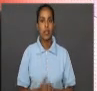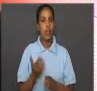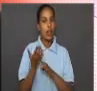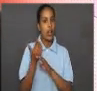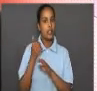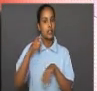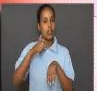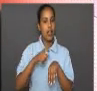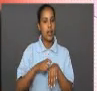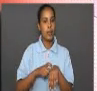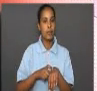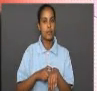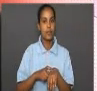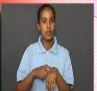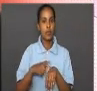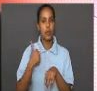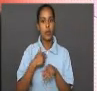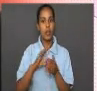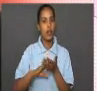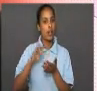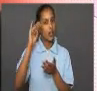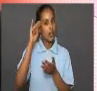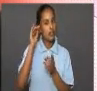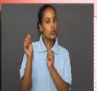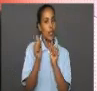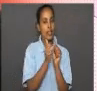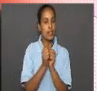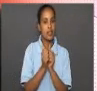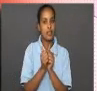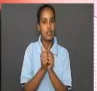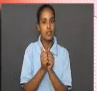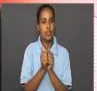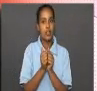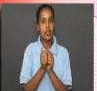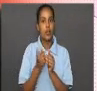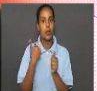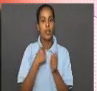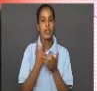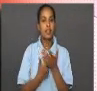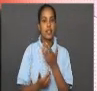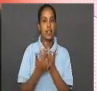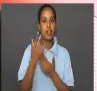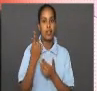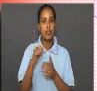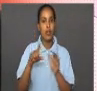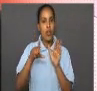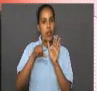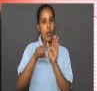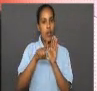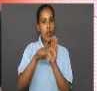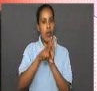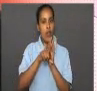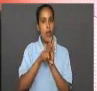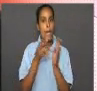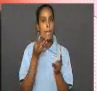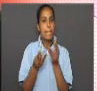Last time we were learning together, we discussed the law of